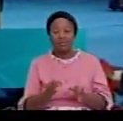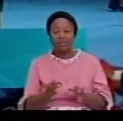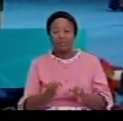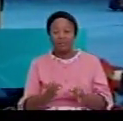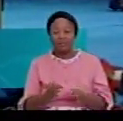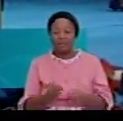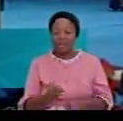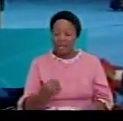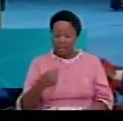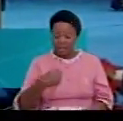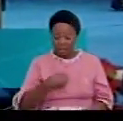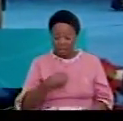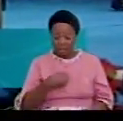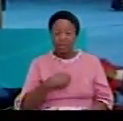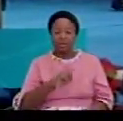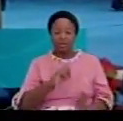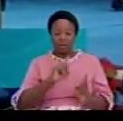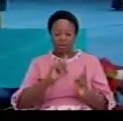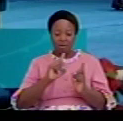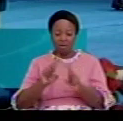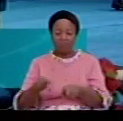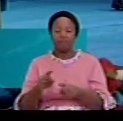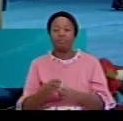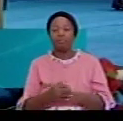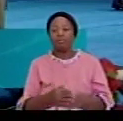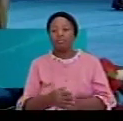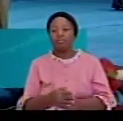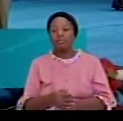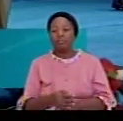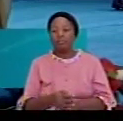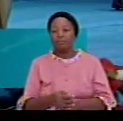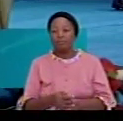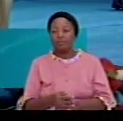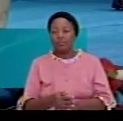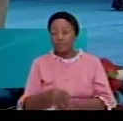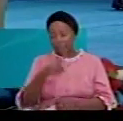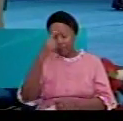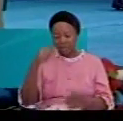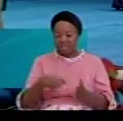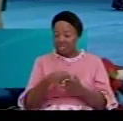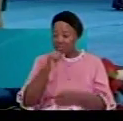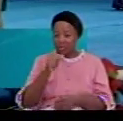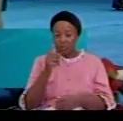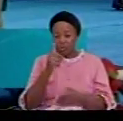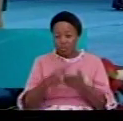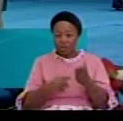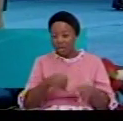I come. Because this is not something another person can do for you.